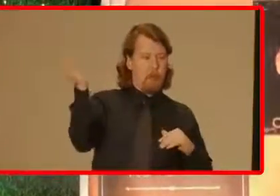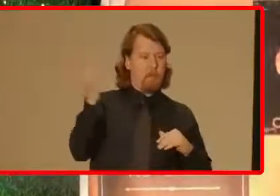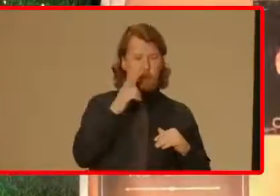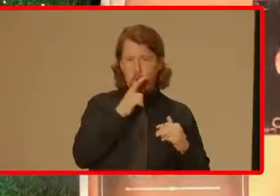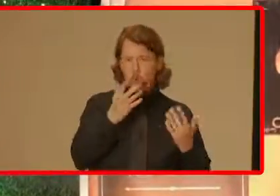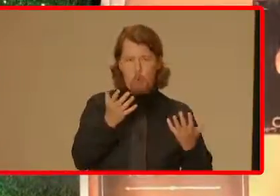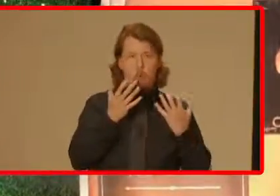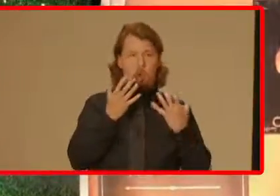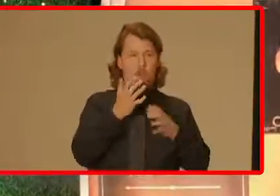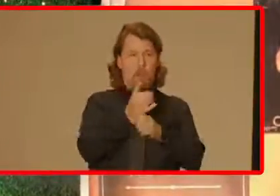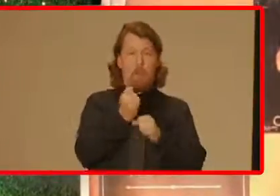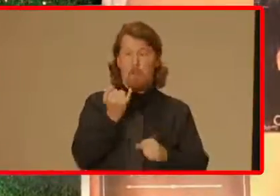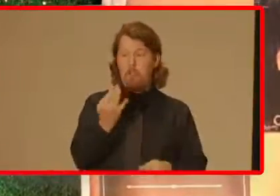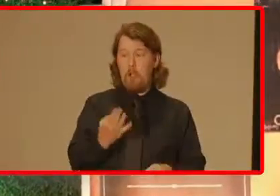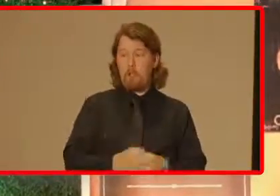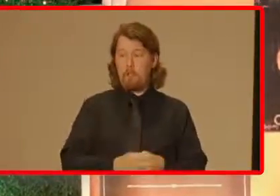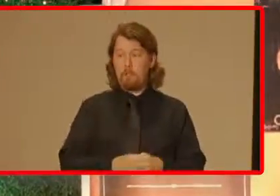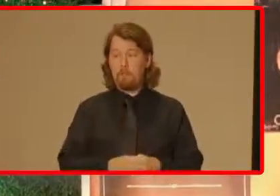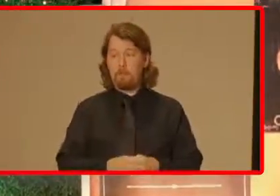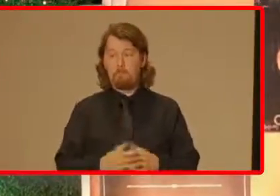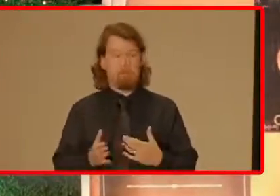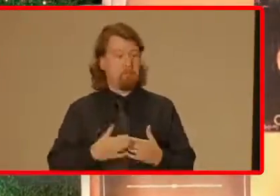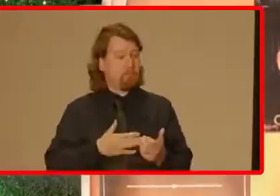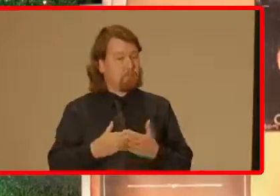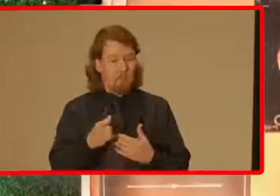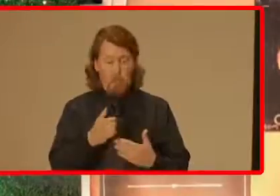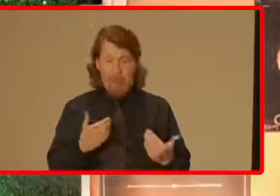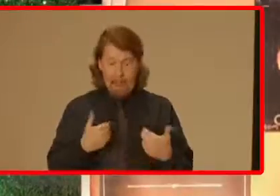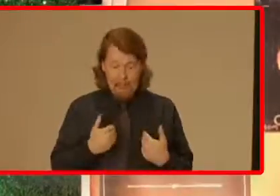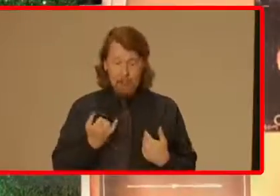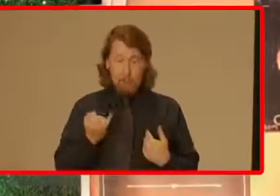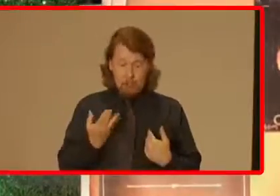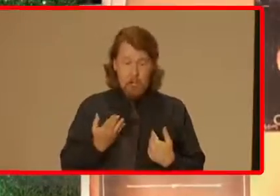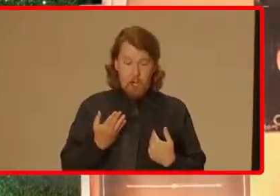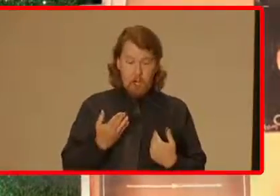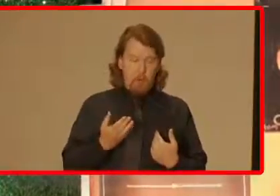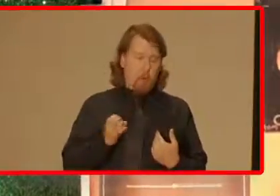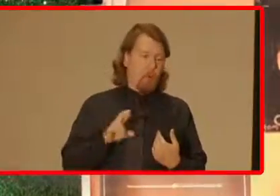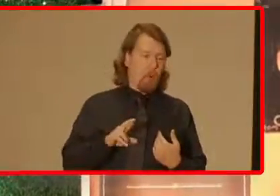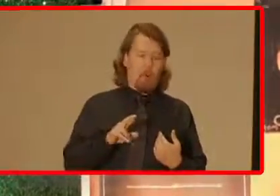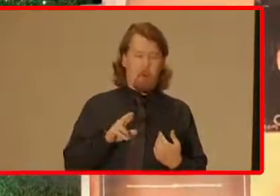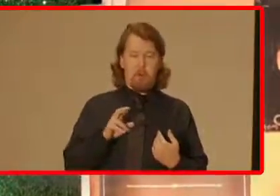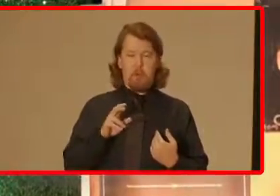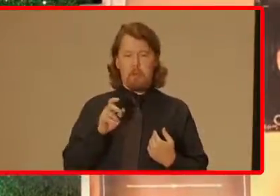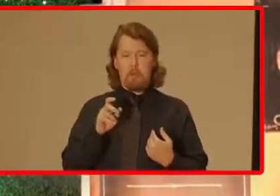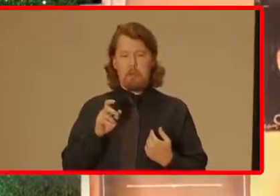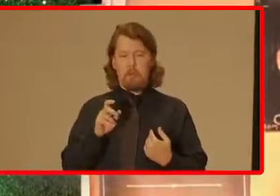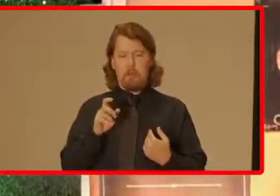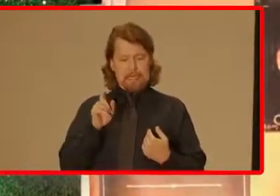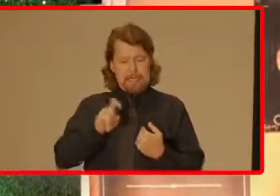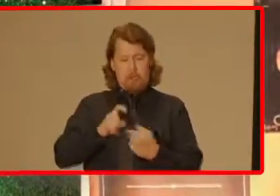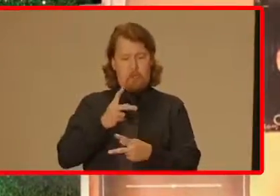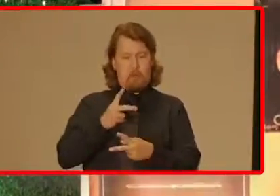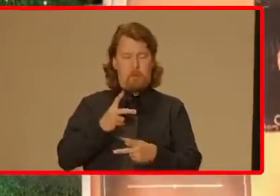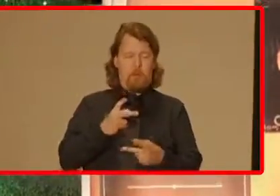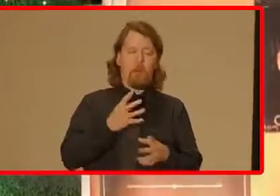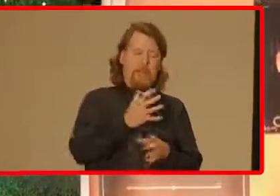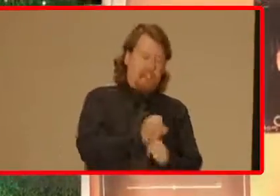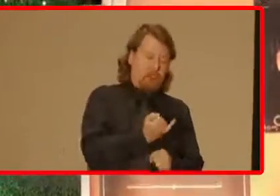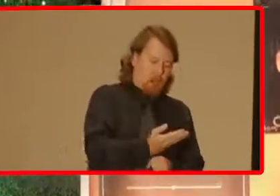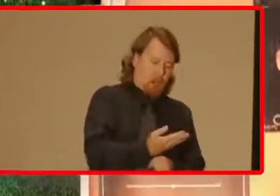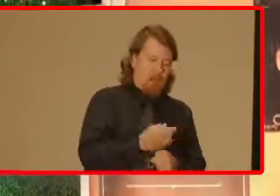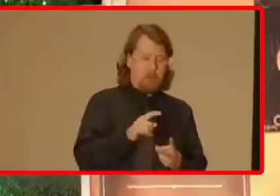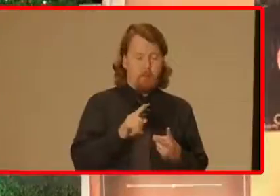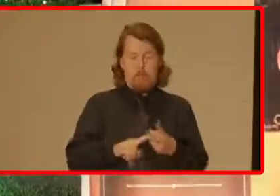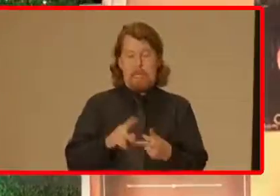pursue employment. Whether you have a job or you need to maintain, or you need to get a job, or you want to